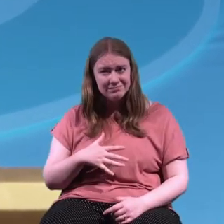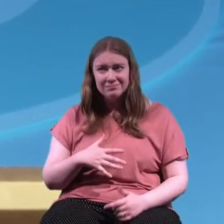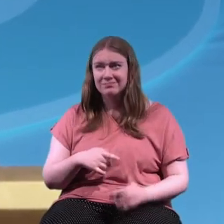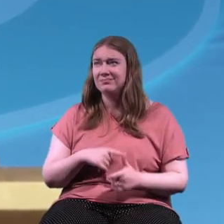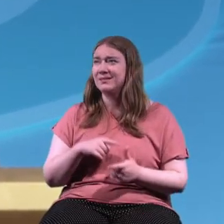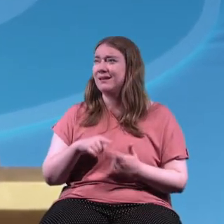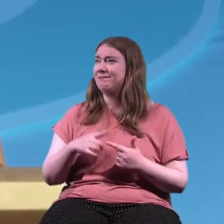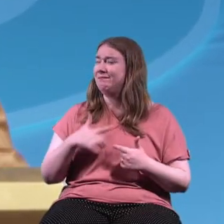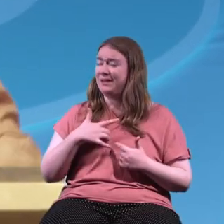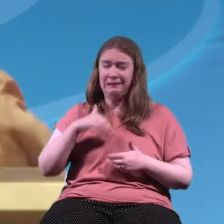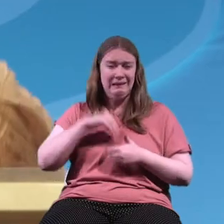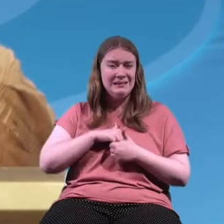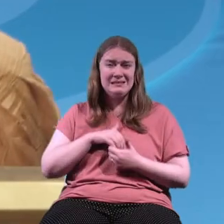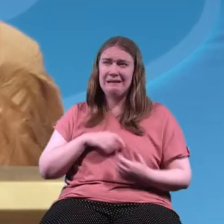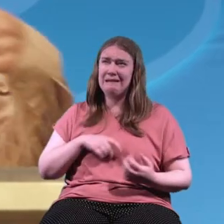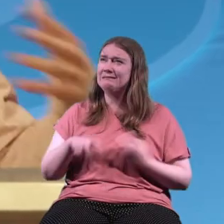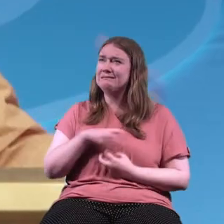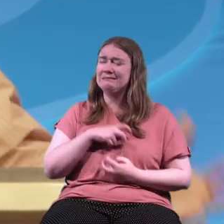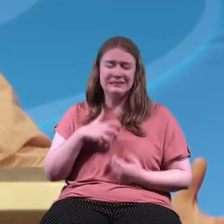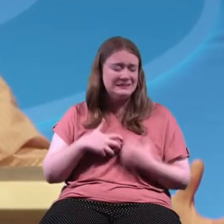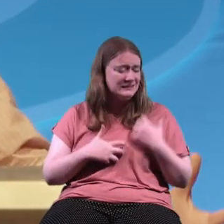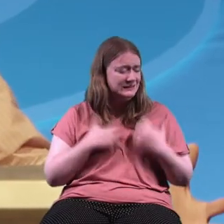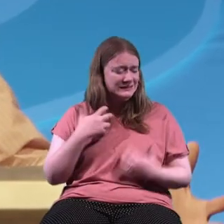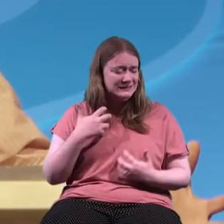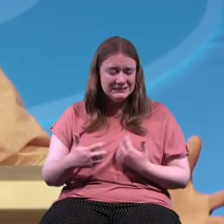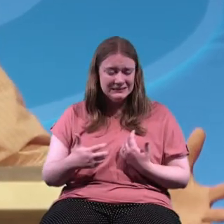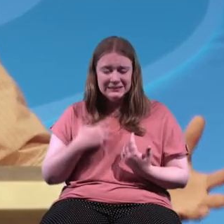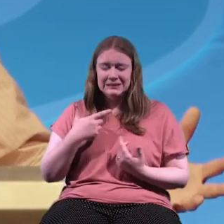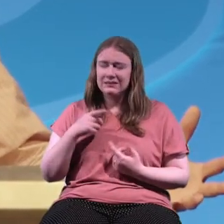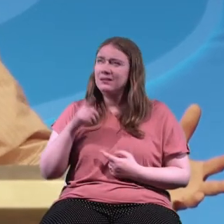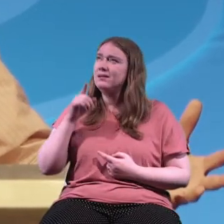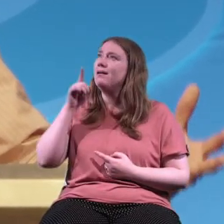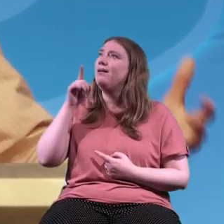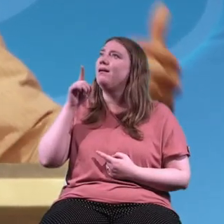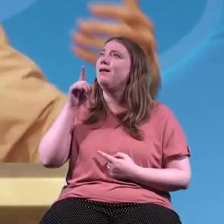restless, we would find rest